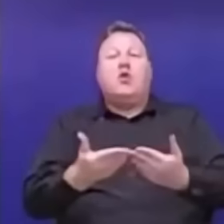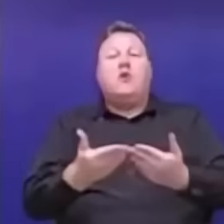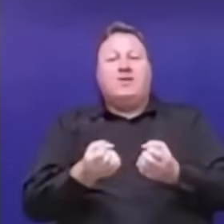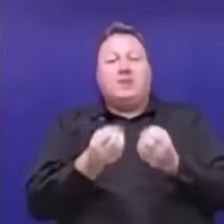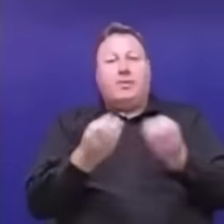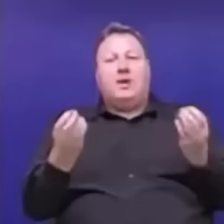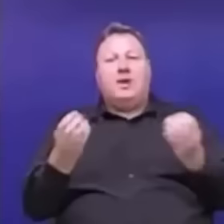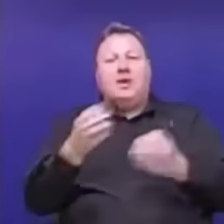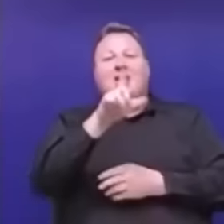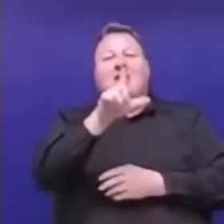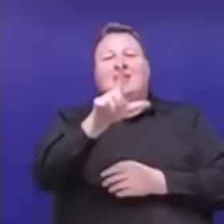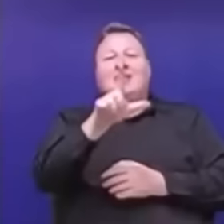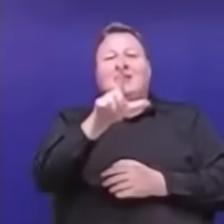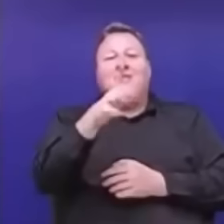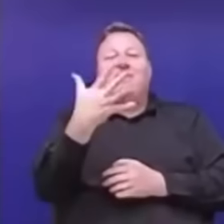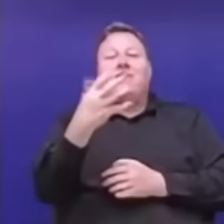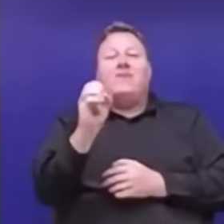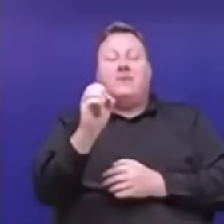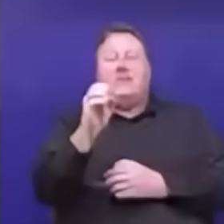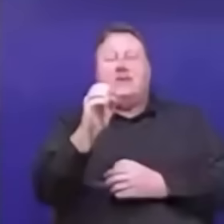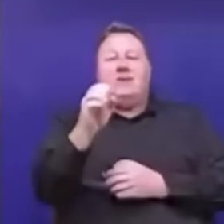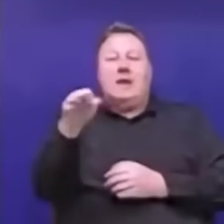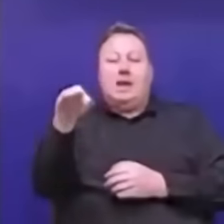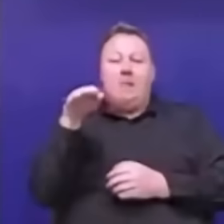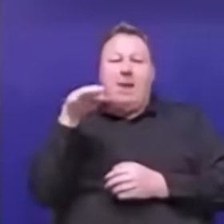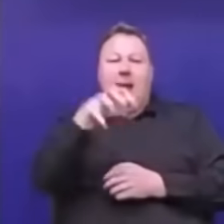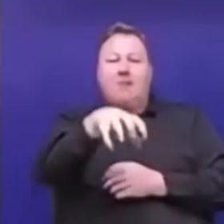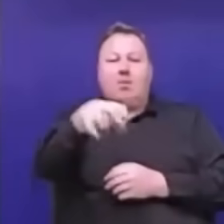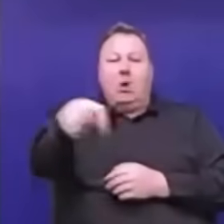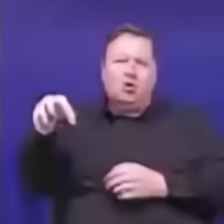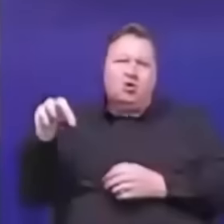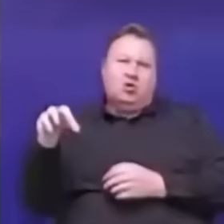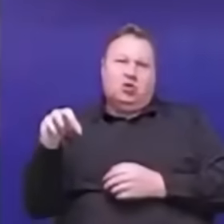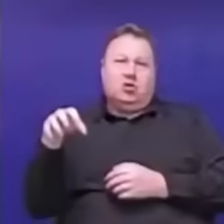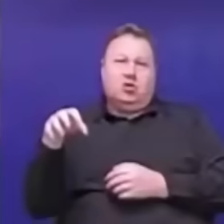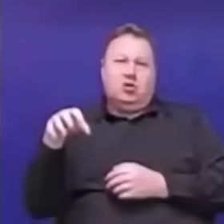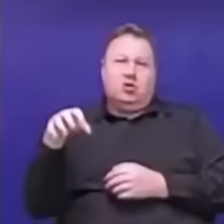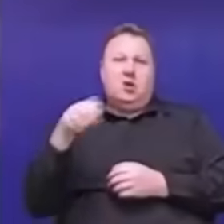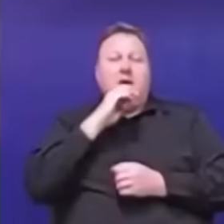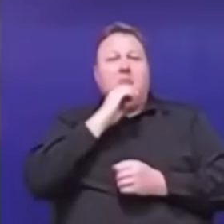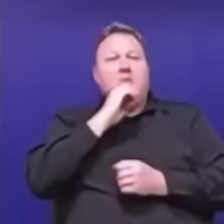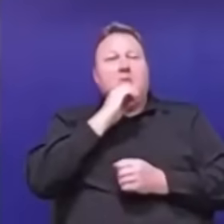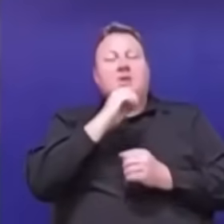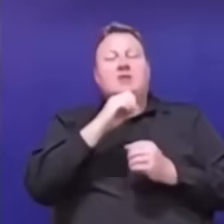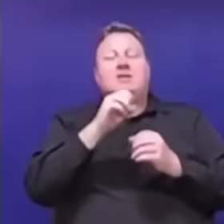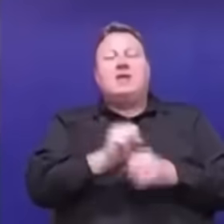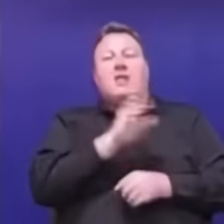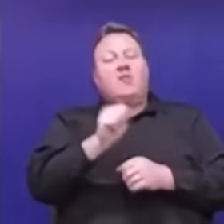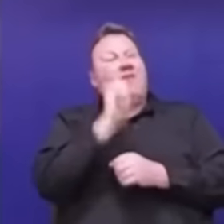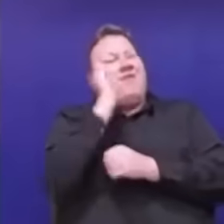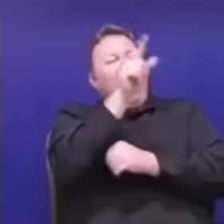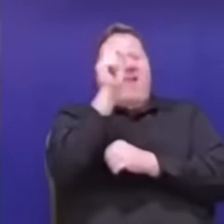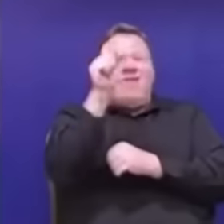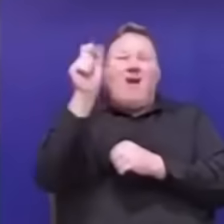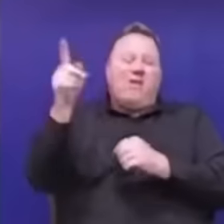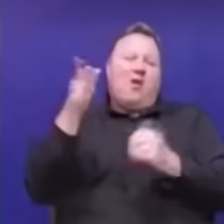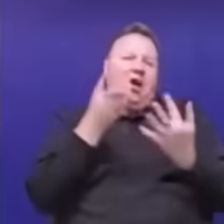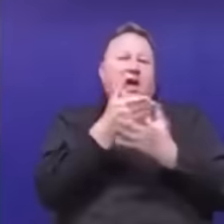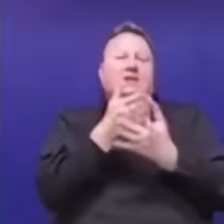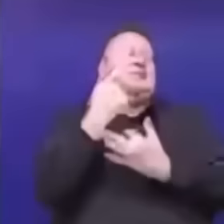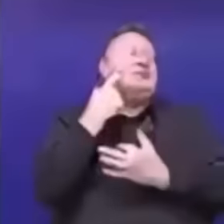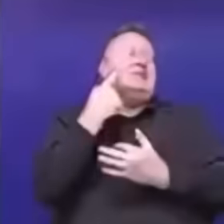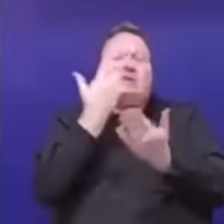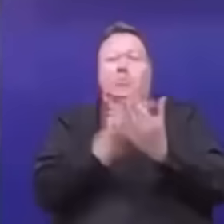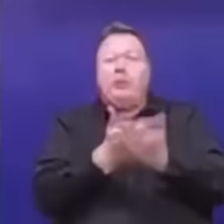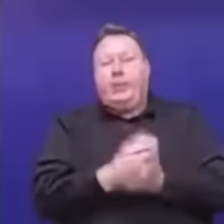least 750 bank branches, extending them into every single corner of South Africa. Over the next